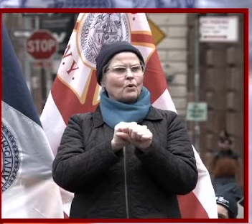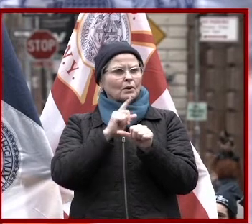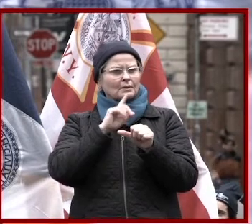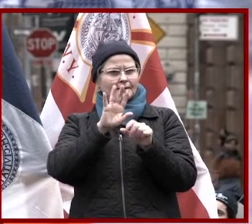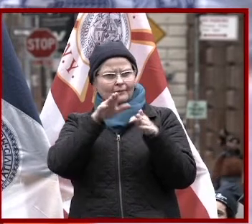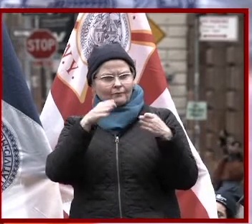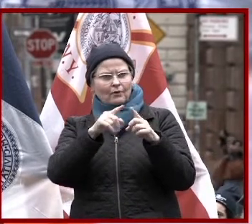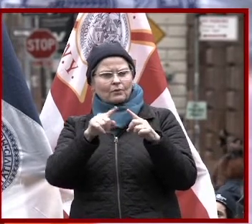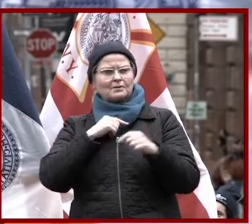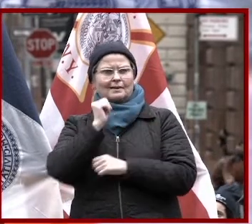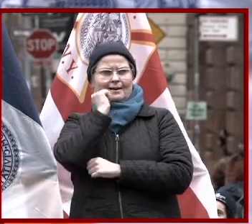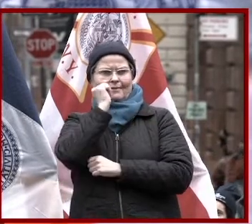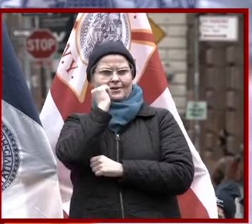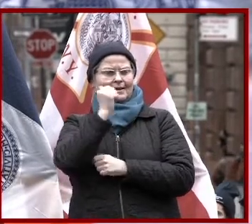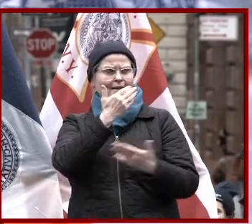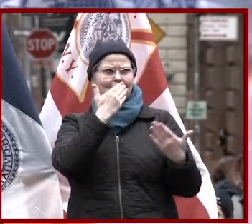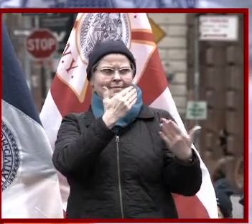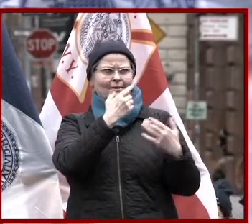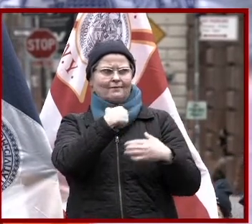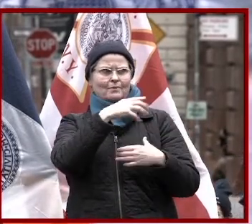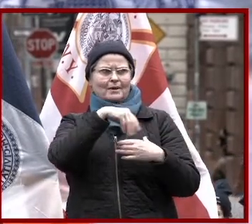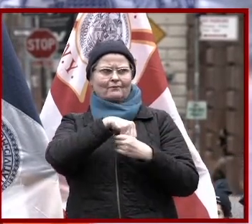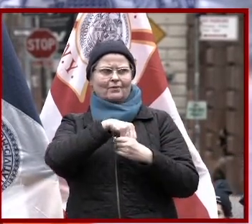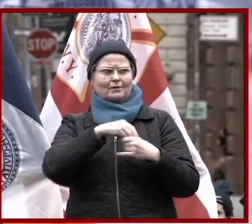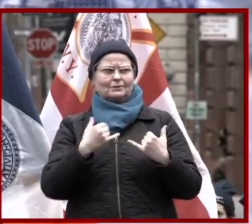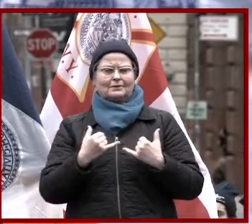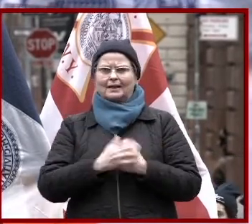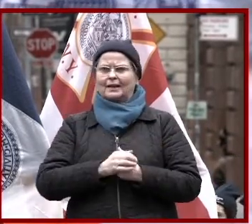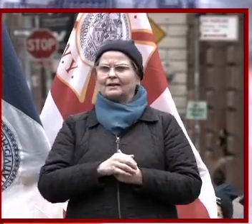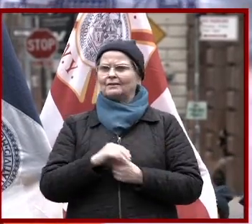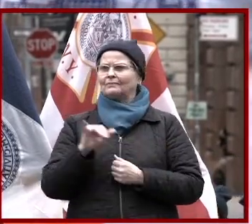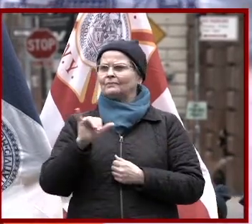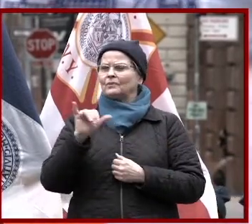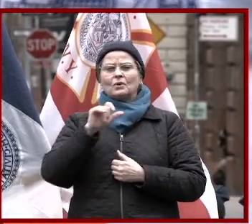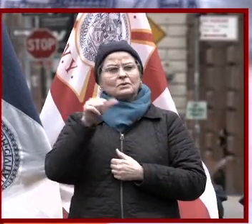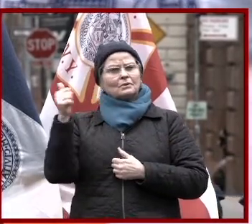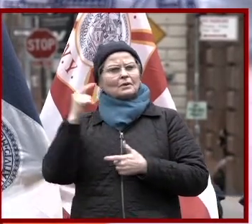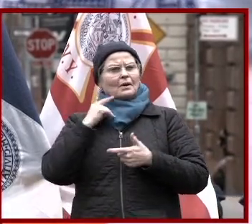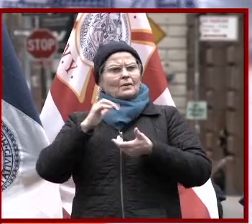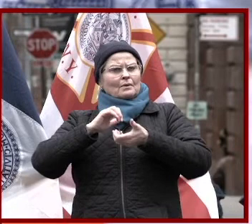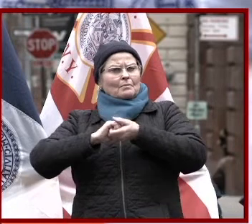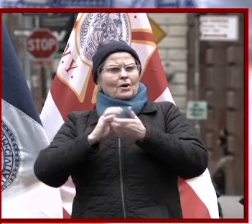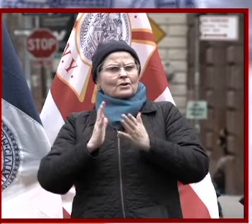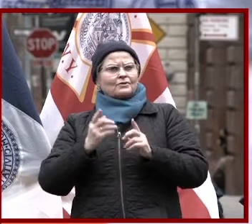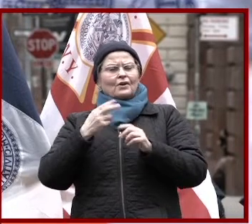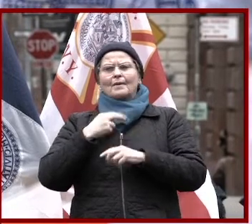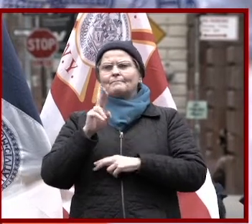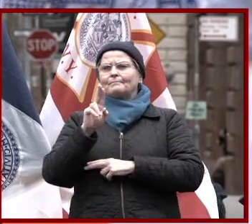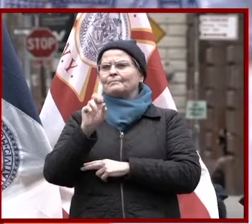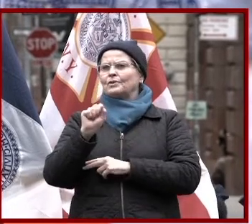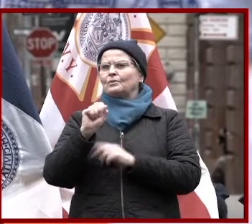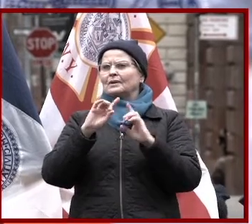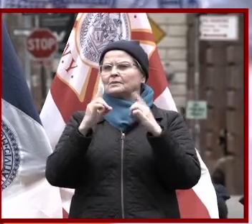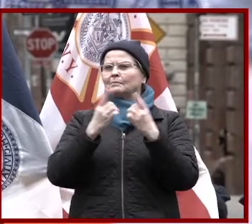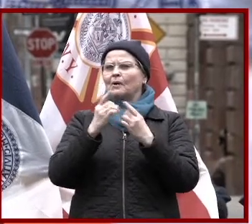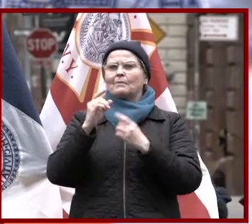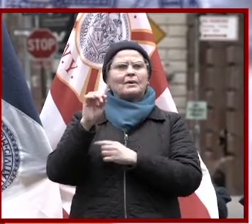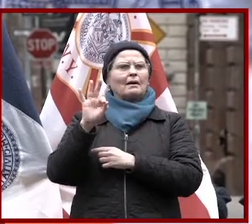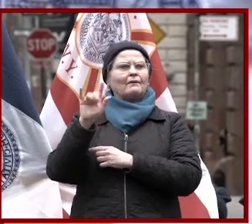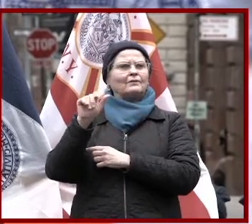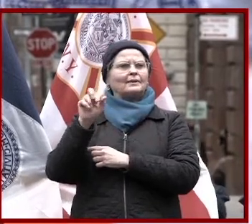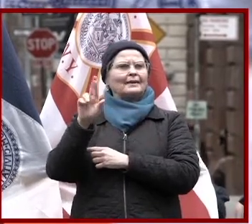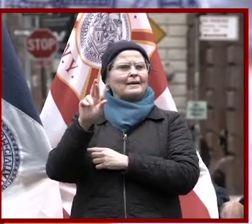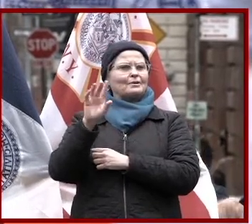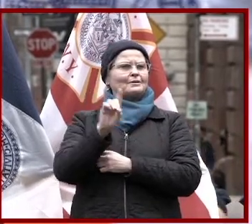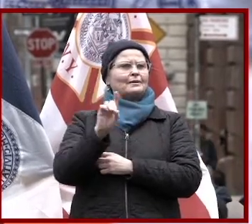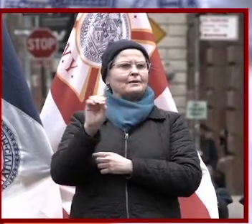them for joining me today. We're also joined by some of our partners from the U.S. Department of Labor, who model the same passion for keeping workers